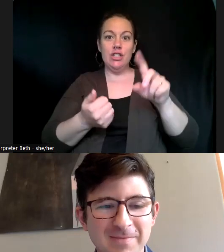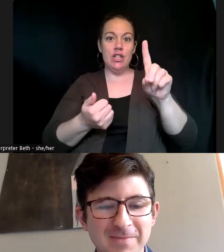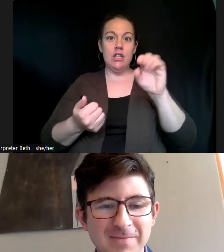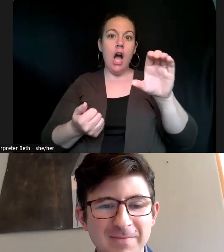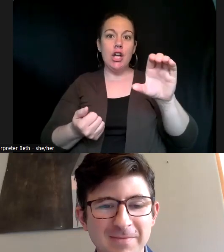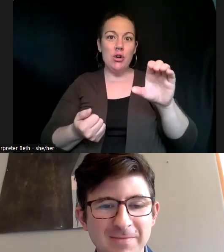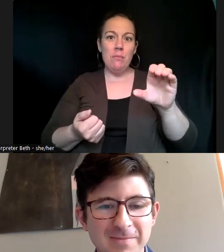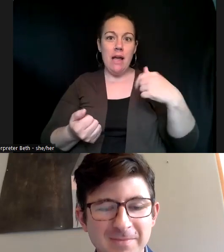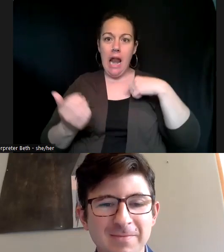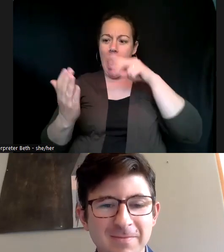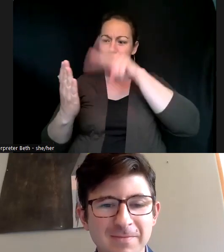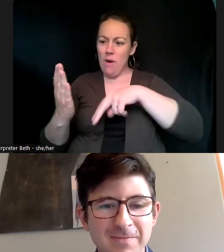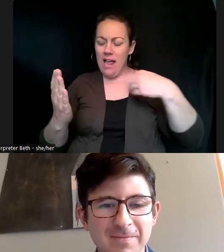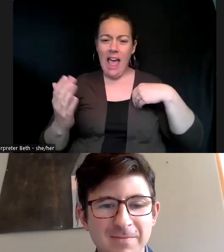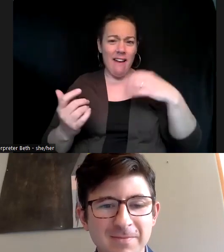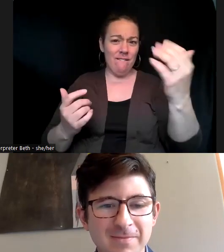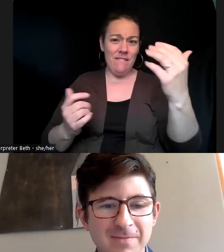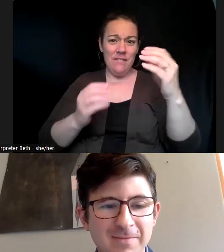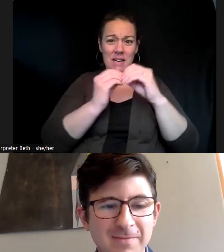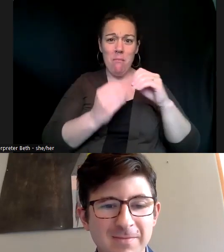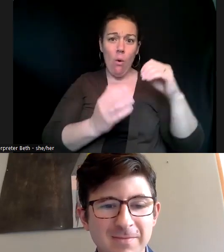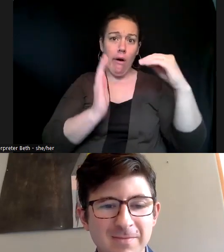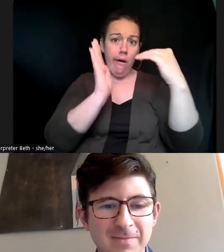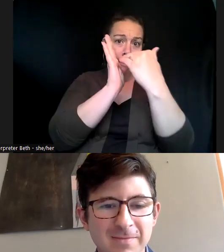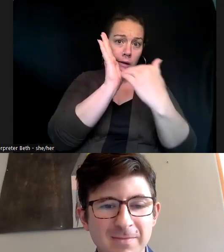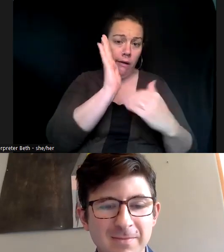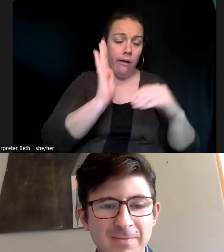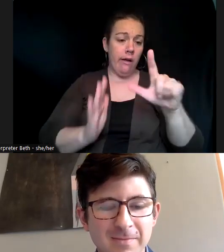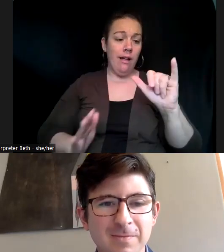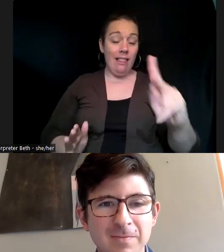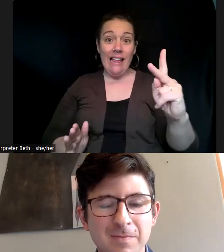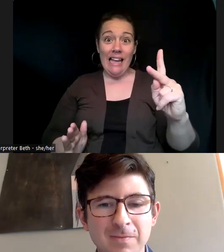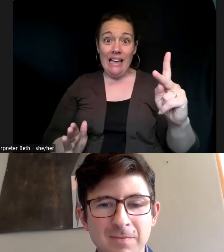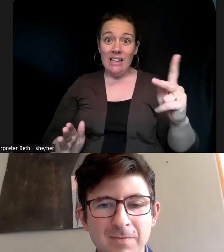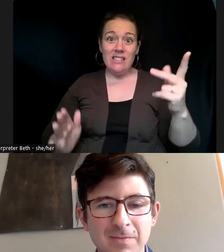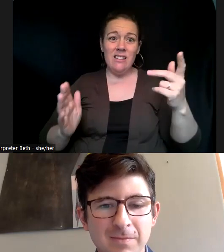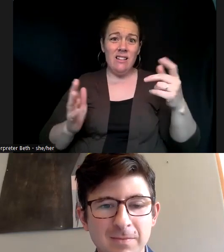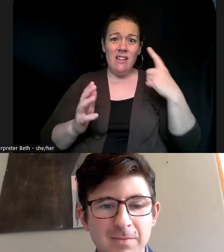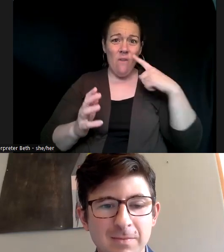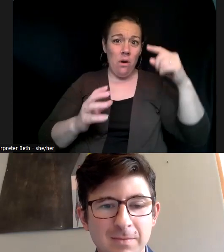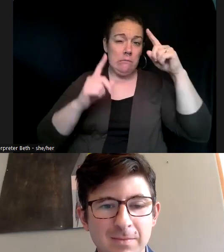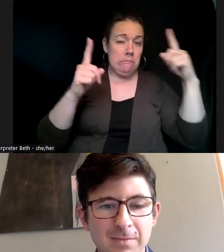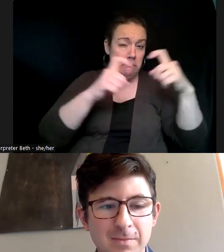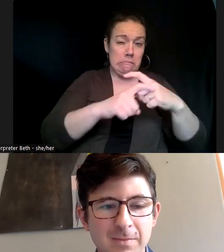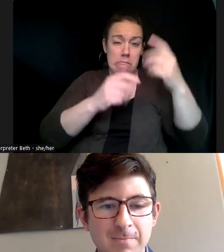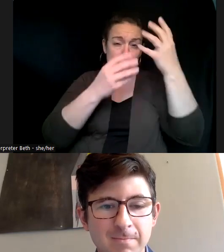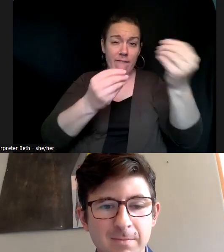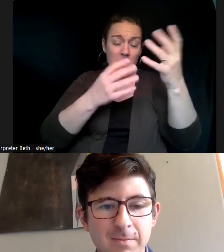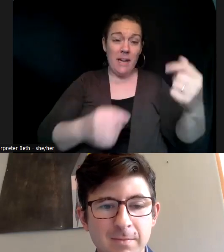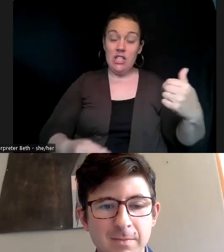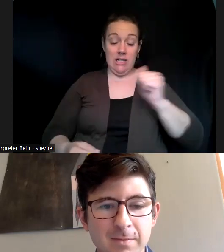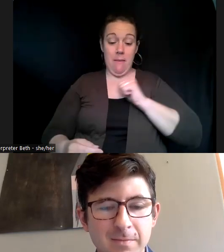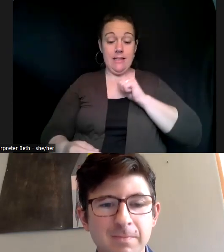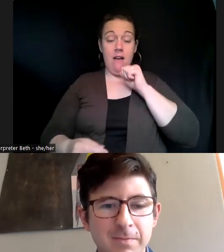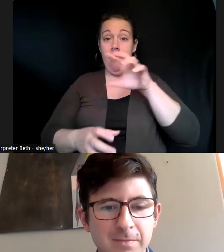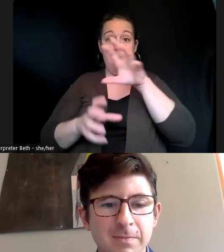another 15 links. And for someone like myself that's not into policy and has never dealt with billions of dollars, it was very